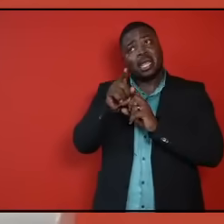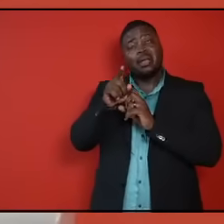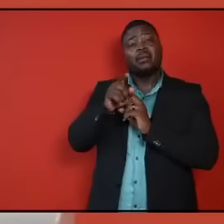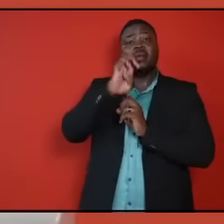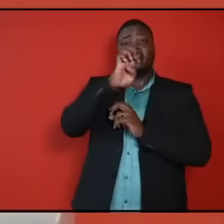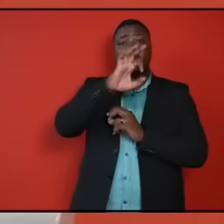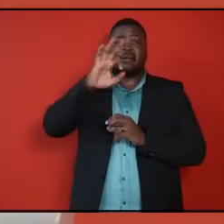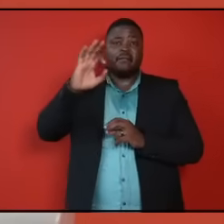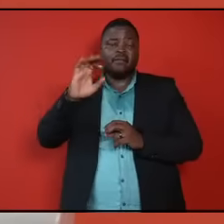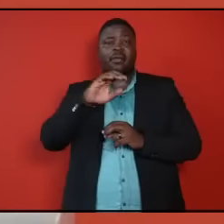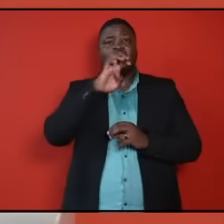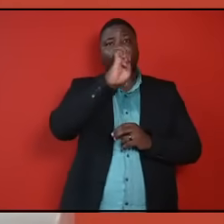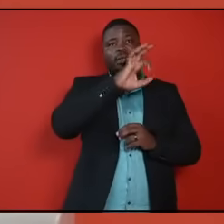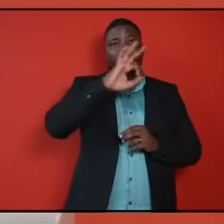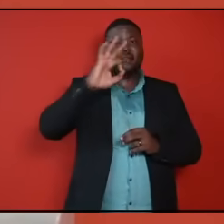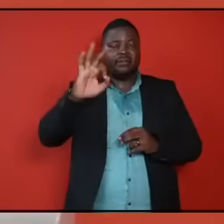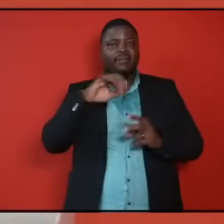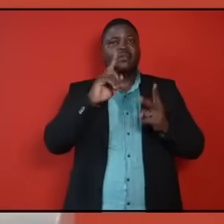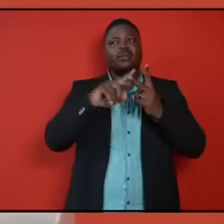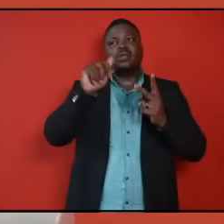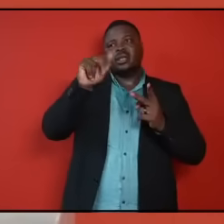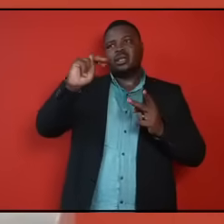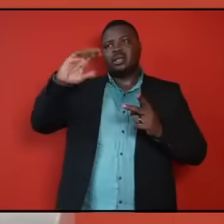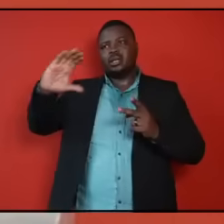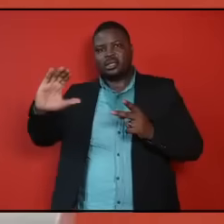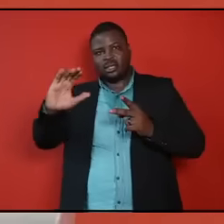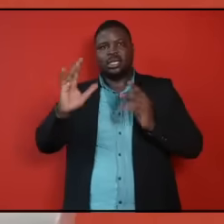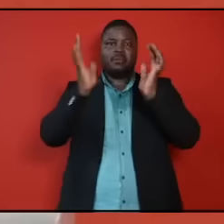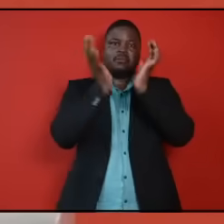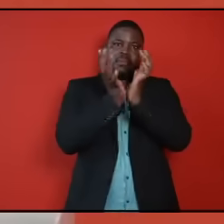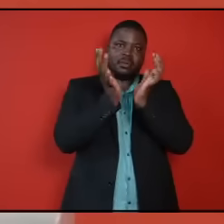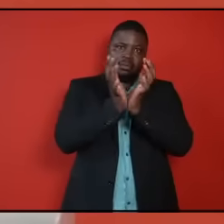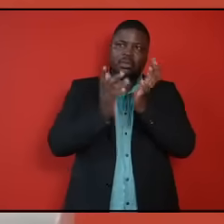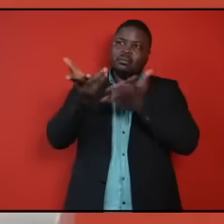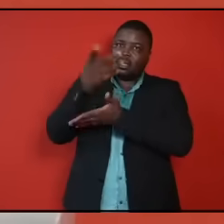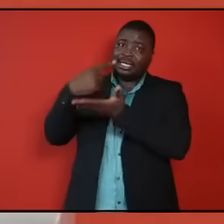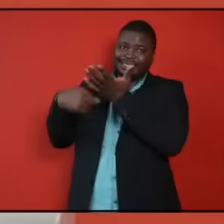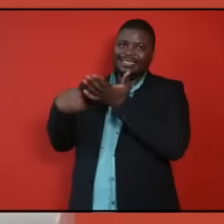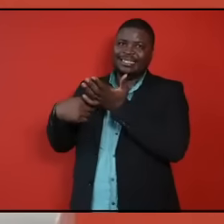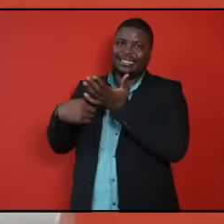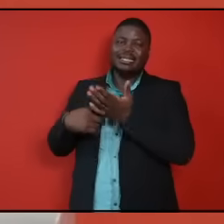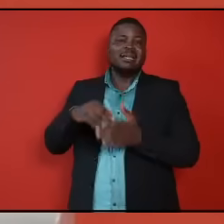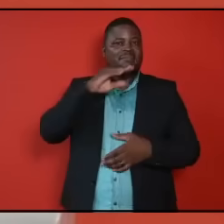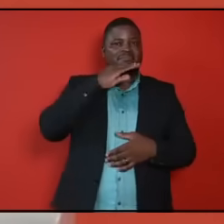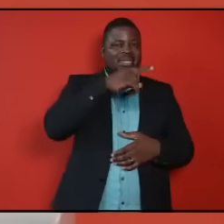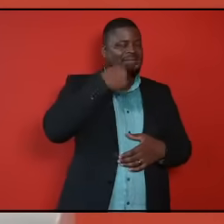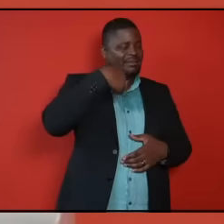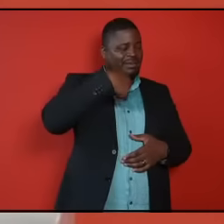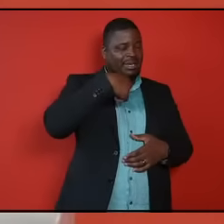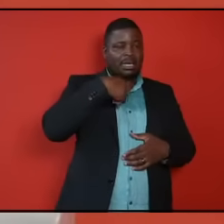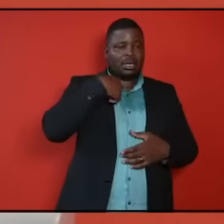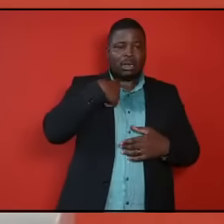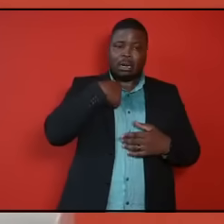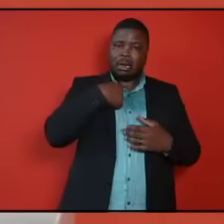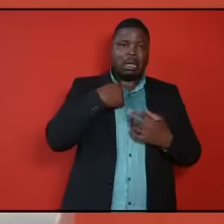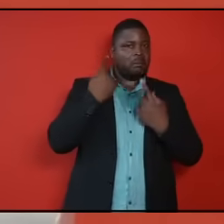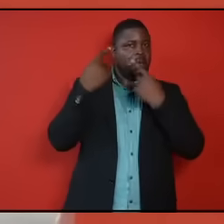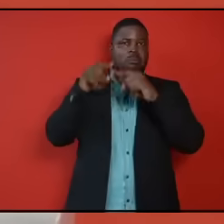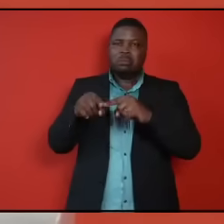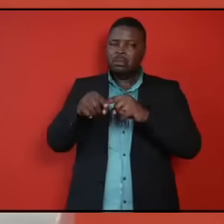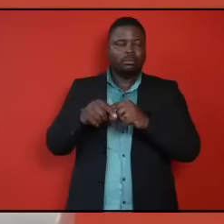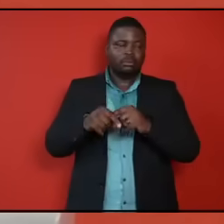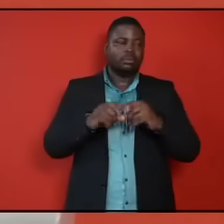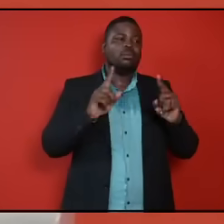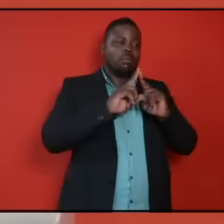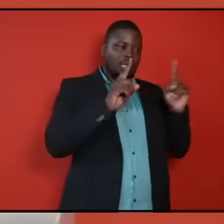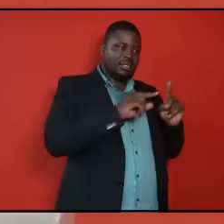and the ANC or this or that, you must know there was a delegation which never included me. Never, ever.